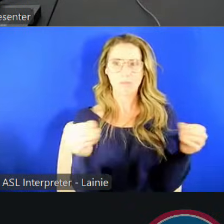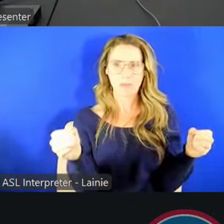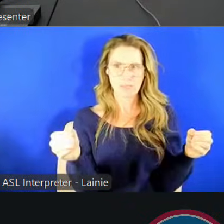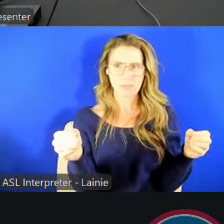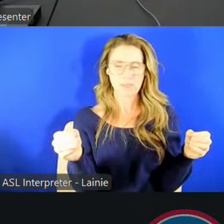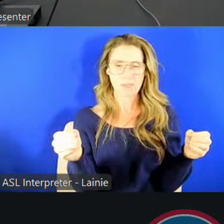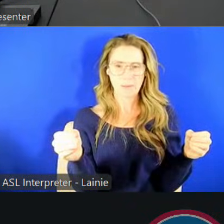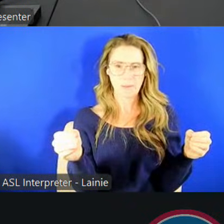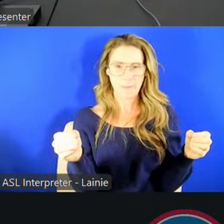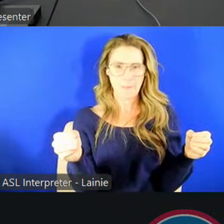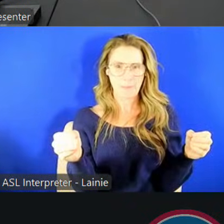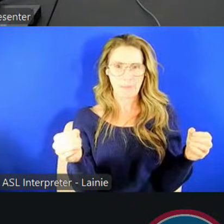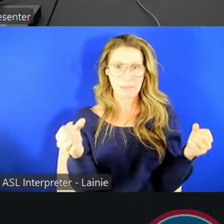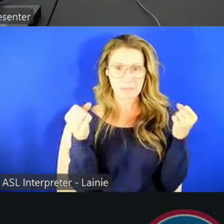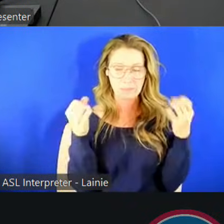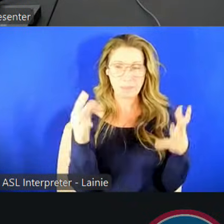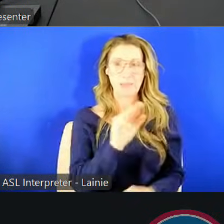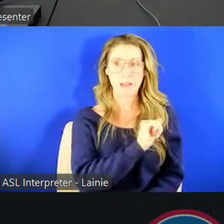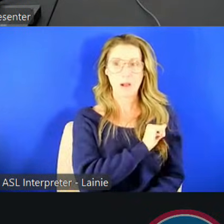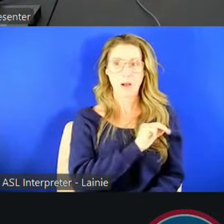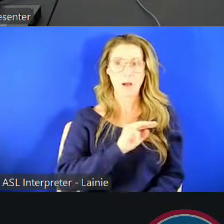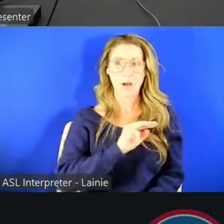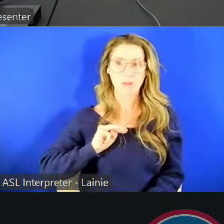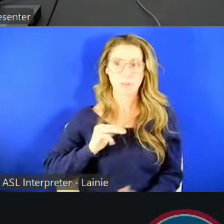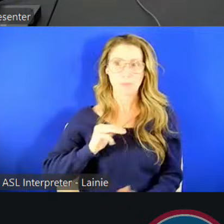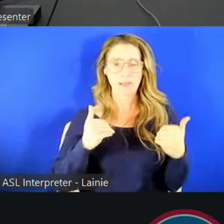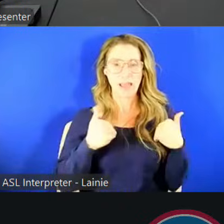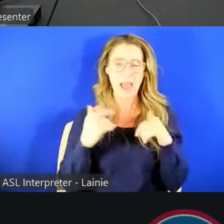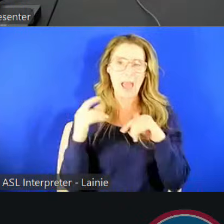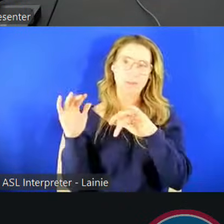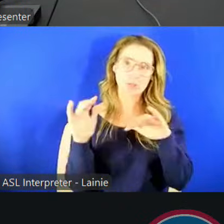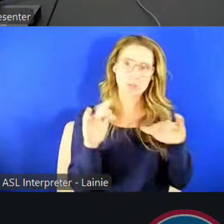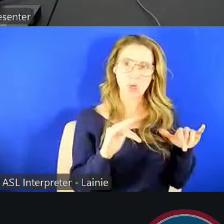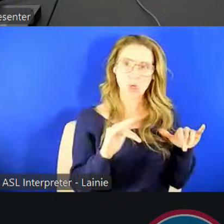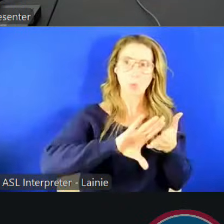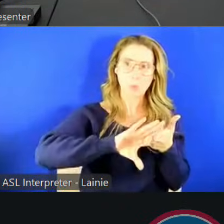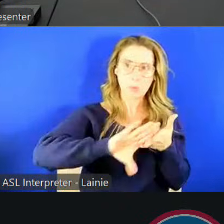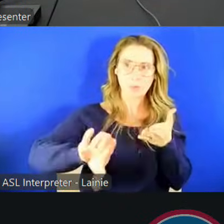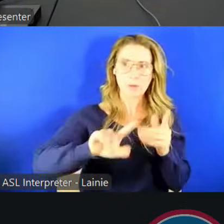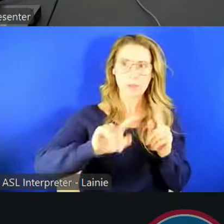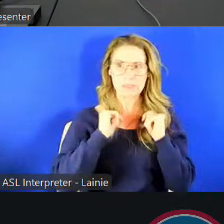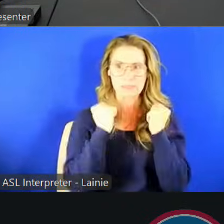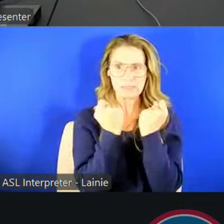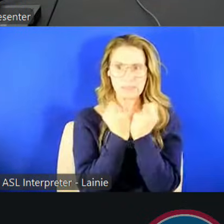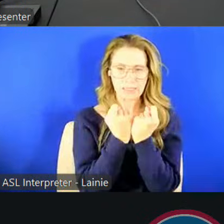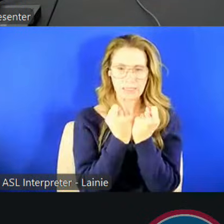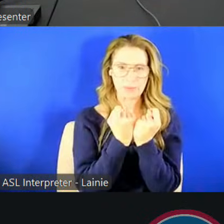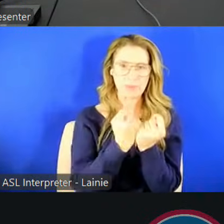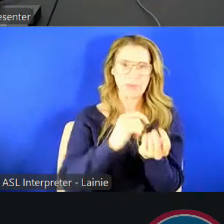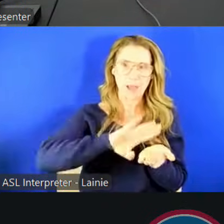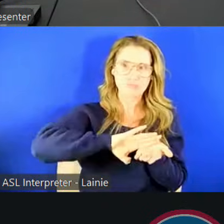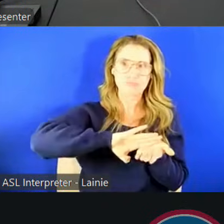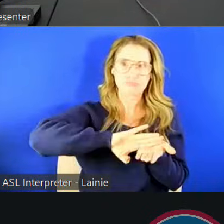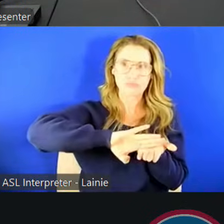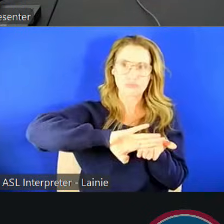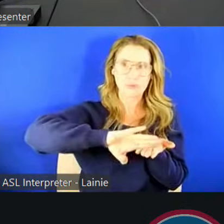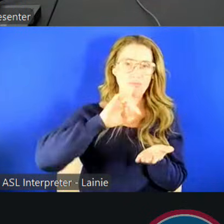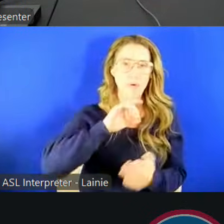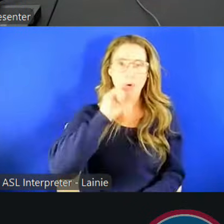have, many of the aldermen have snow removal teams to shovel snow for old people.